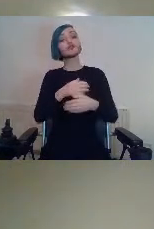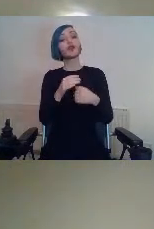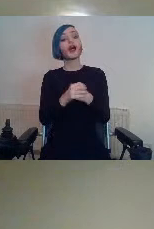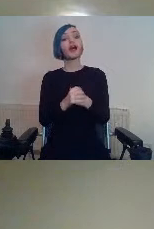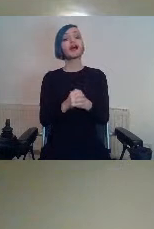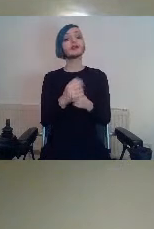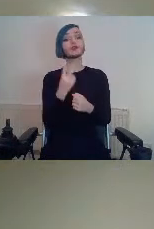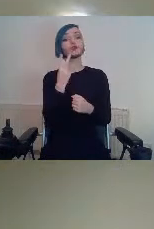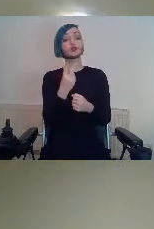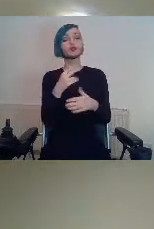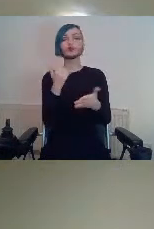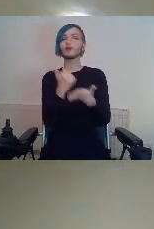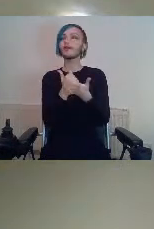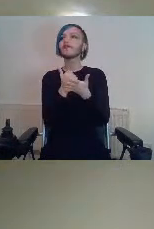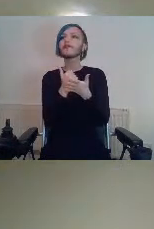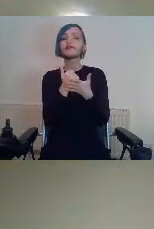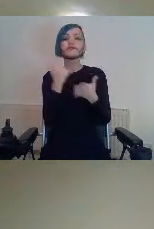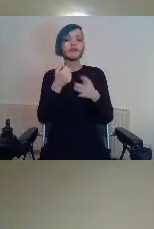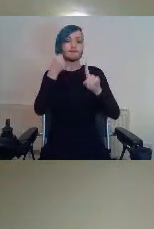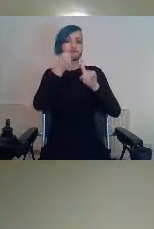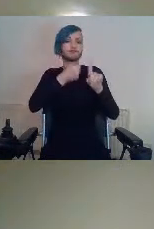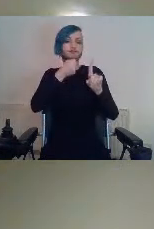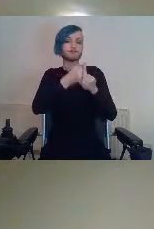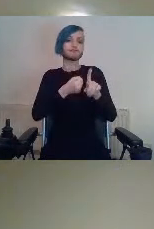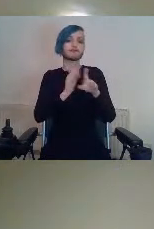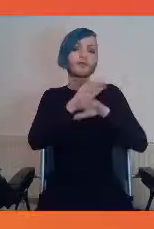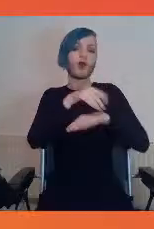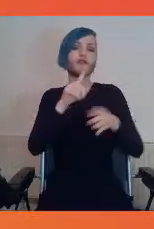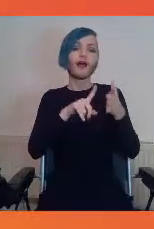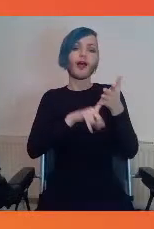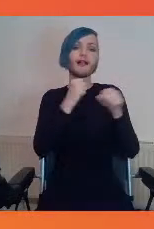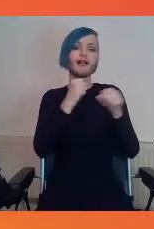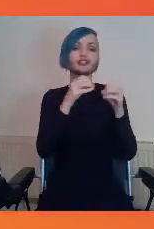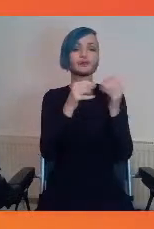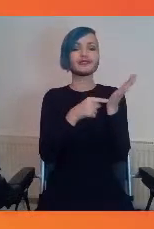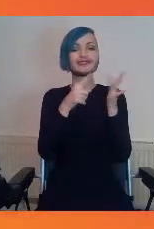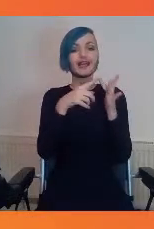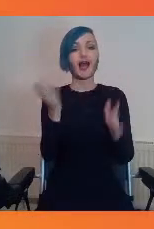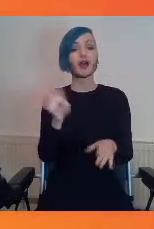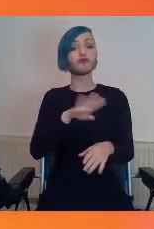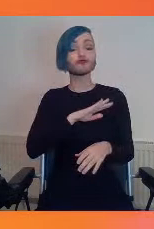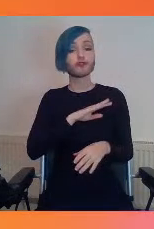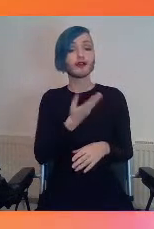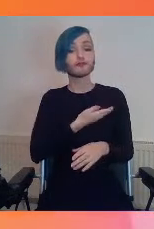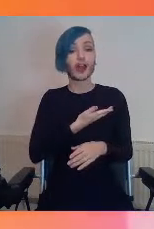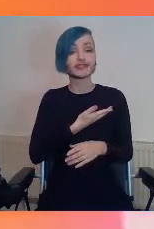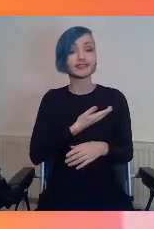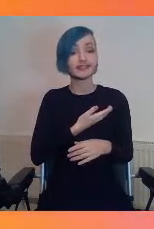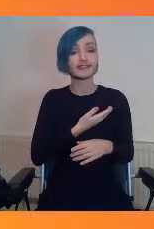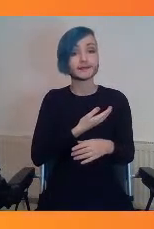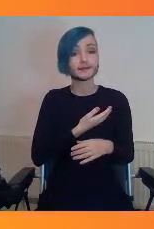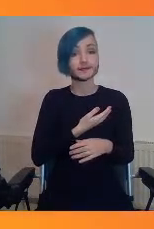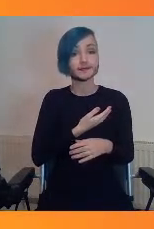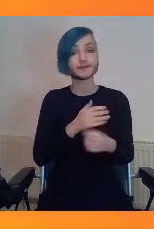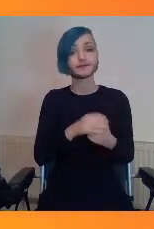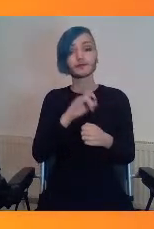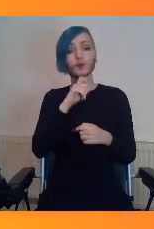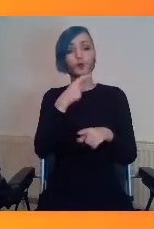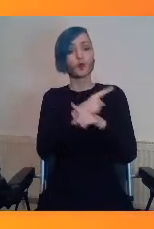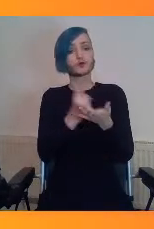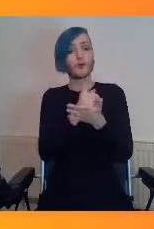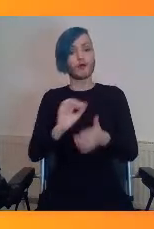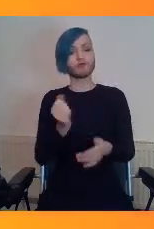LGBTI plus activists who are going to be talking about their experiences of standing up for